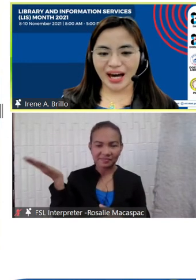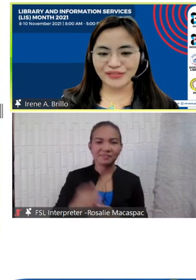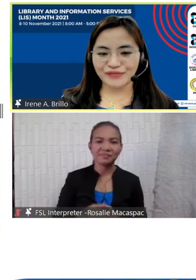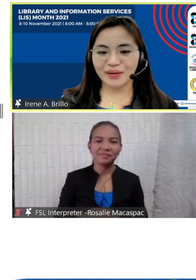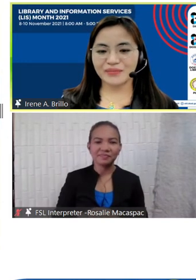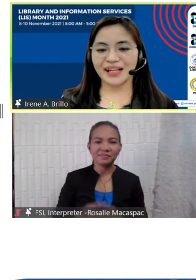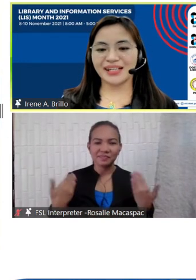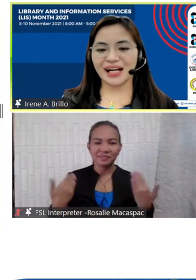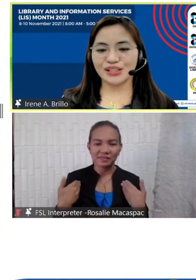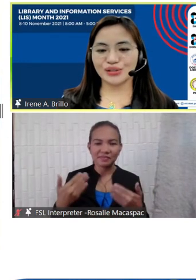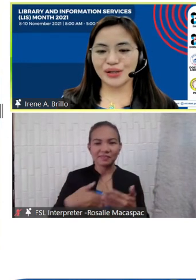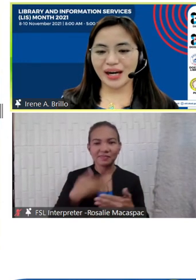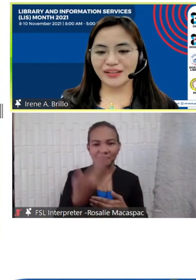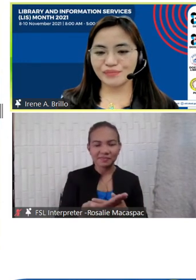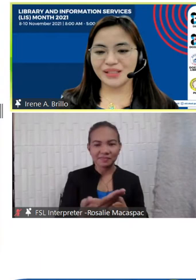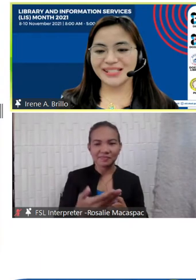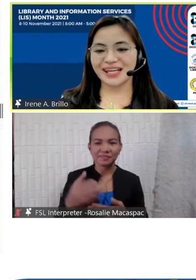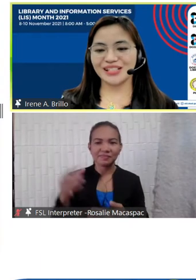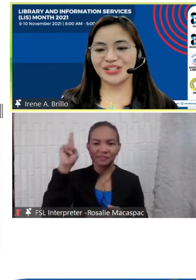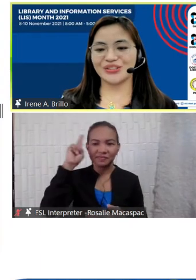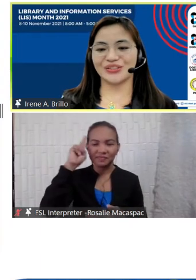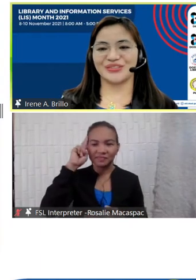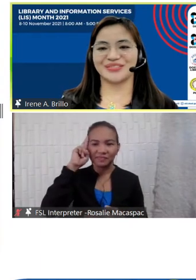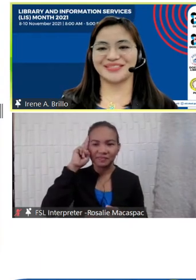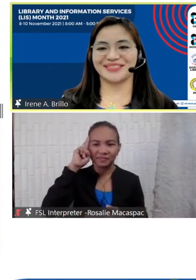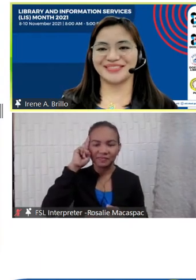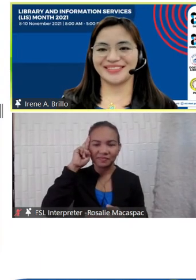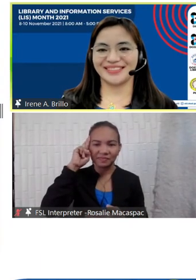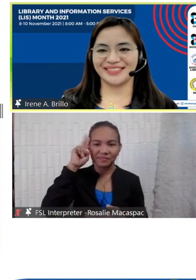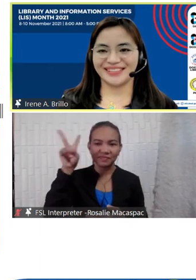We have from Reynaldo F. Bisenyo.